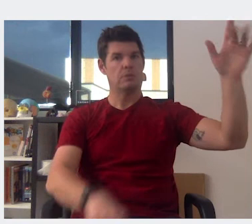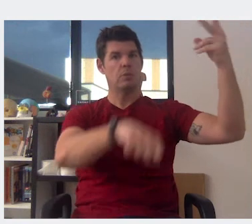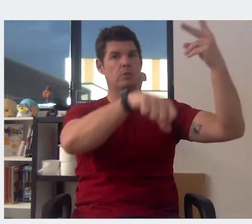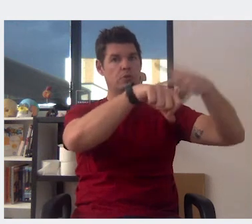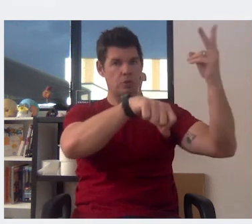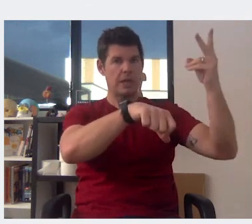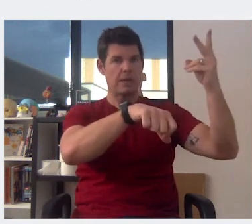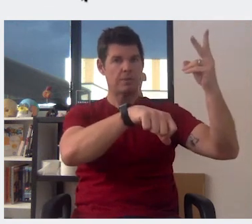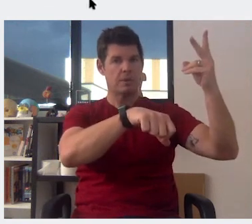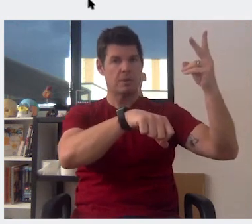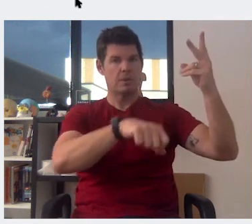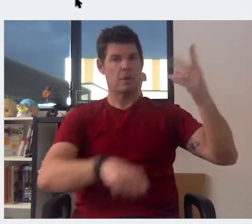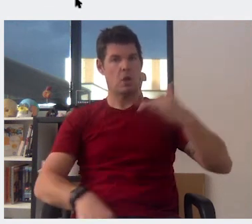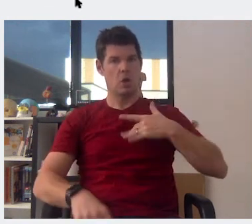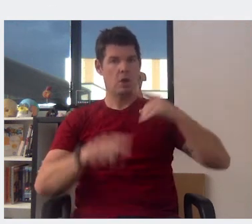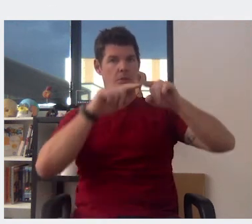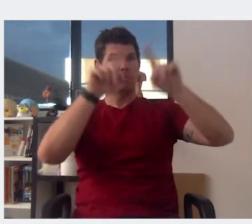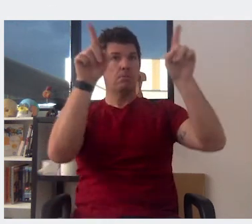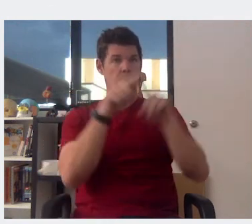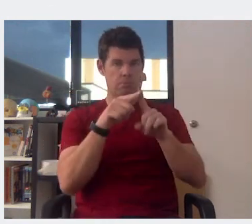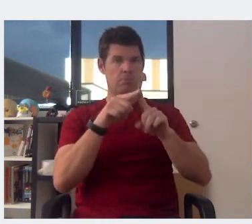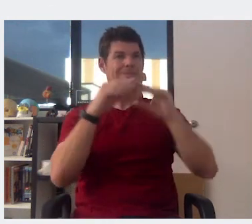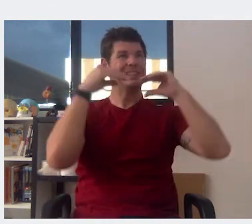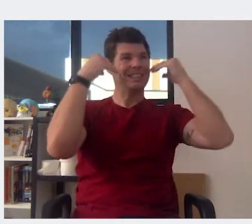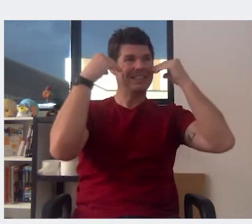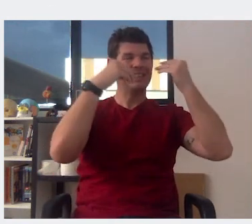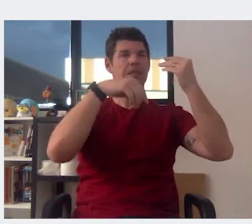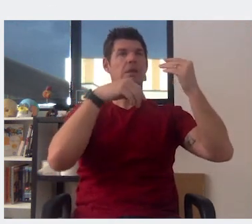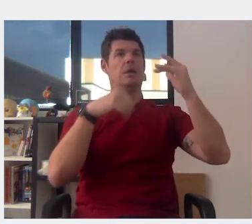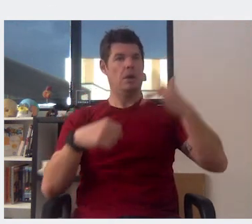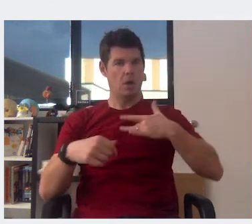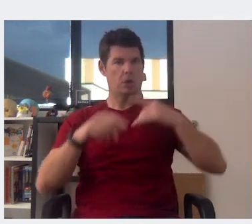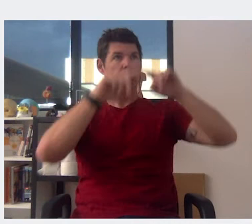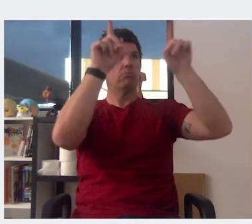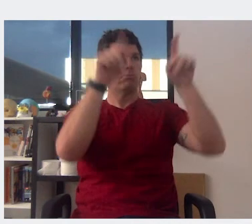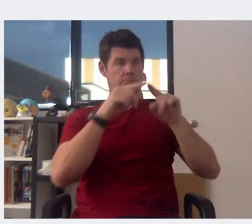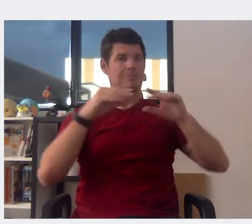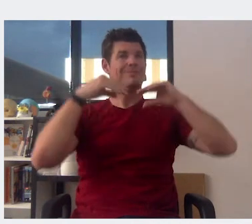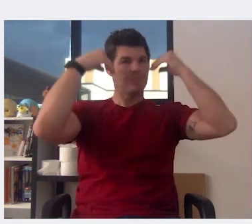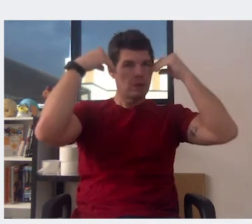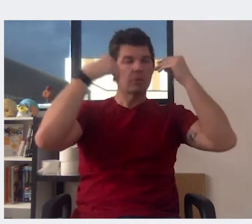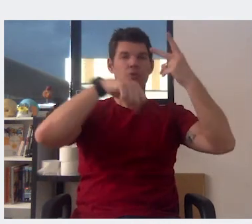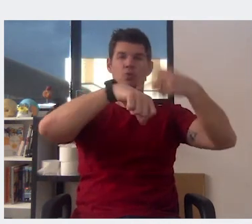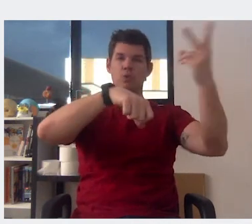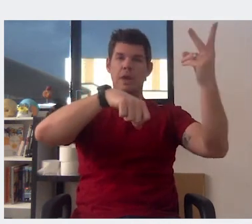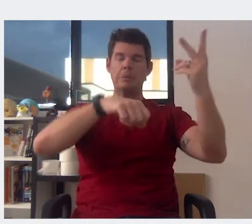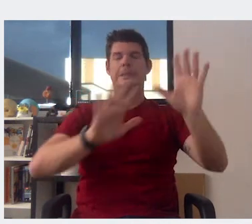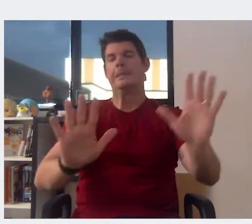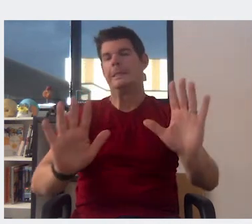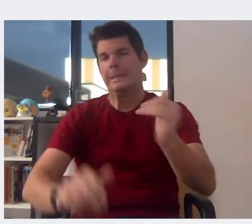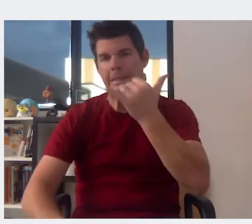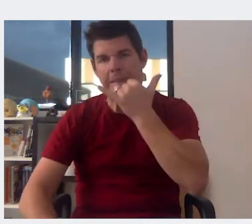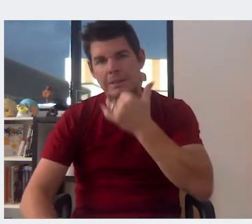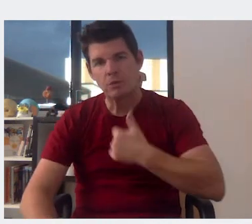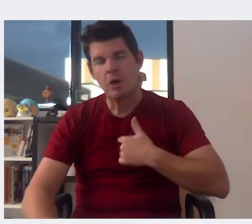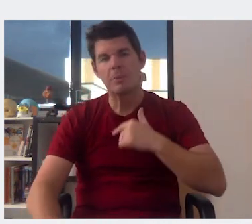I lied. I said it was going to be the last thing. There's one more thing that I'm supposed to show you. Back under basics, let's say if I push this